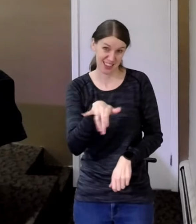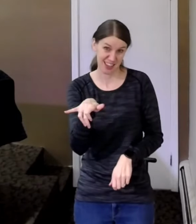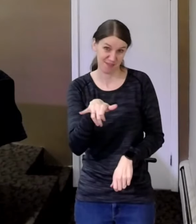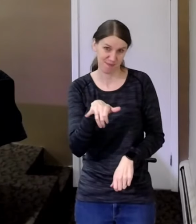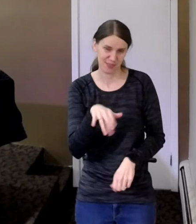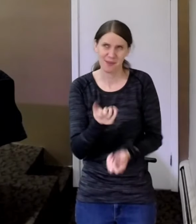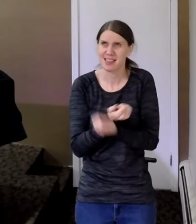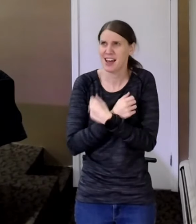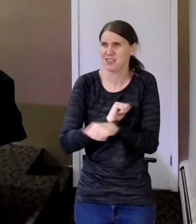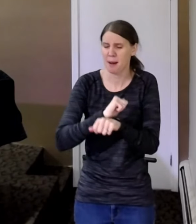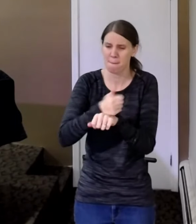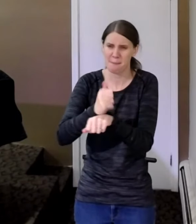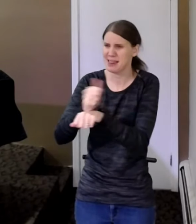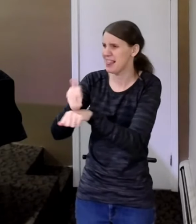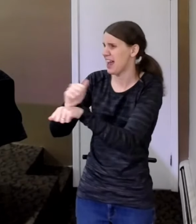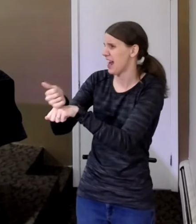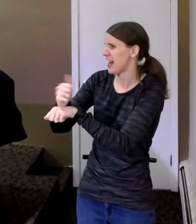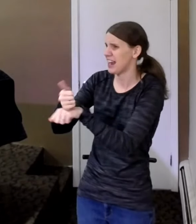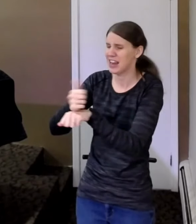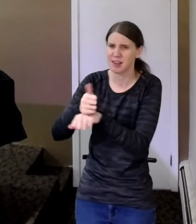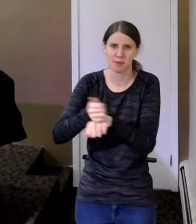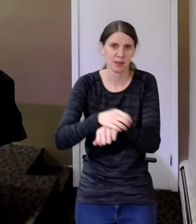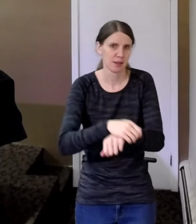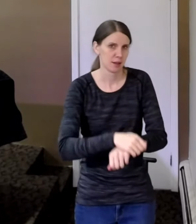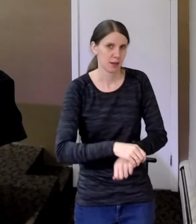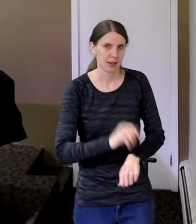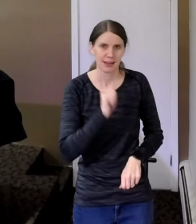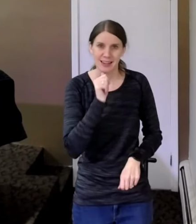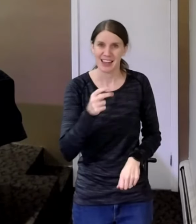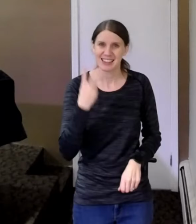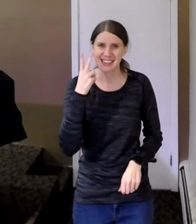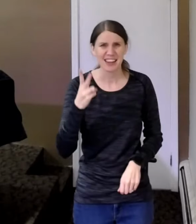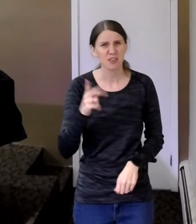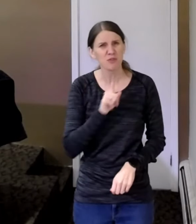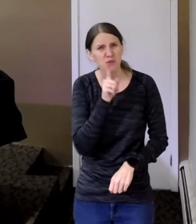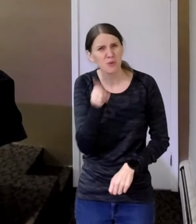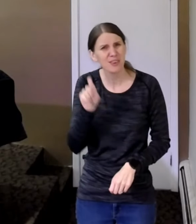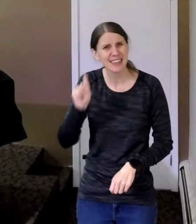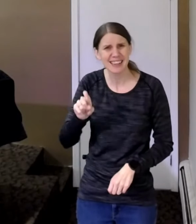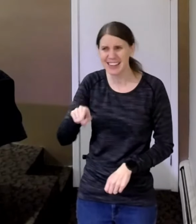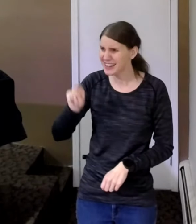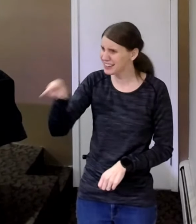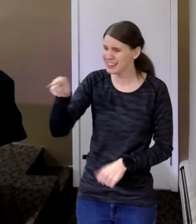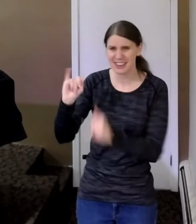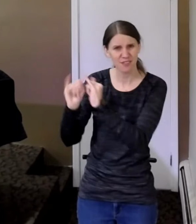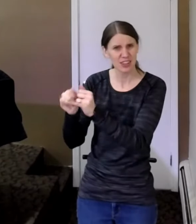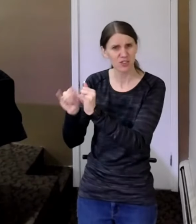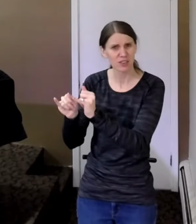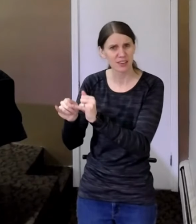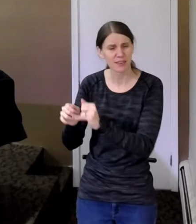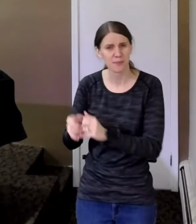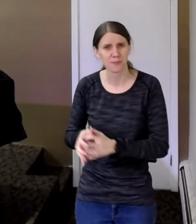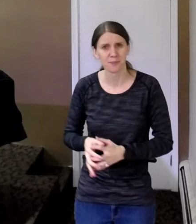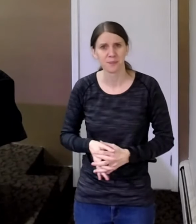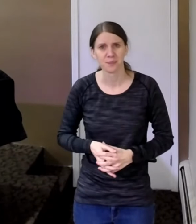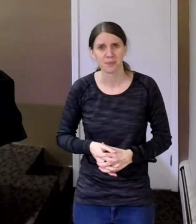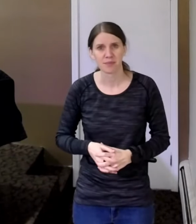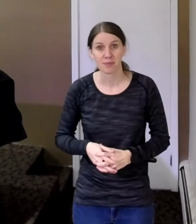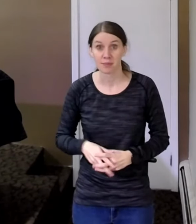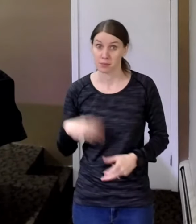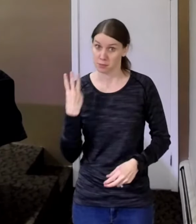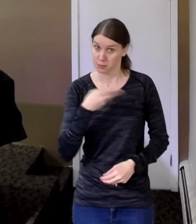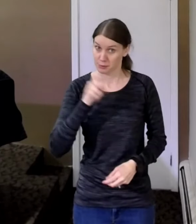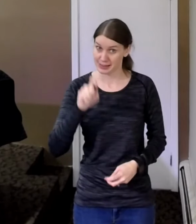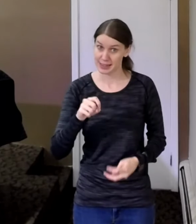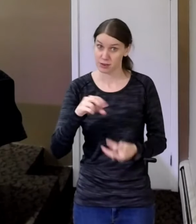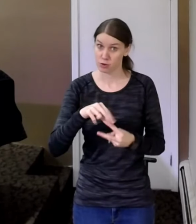blame other people rather than see the genuine need of others around us. And we need to choose to have